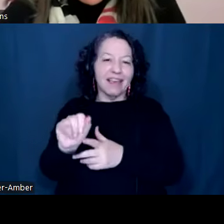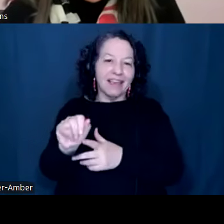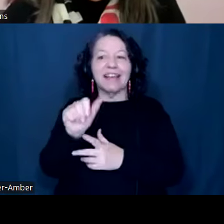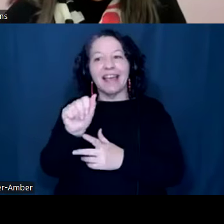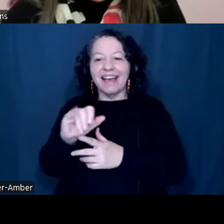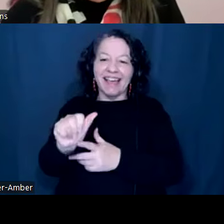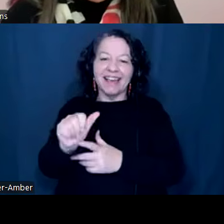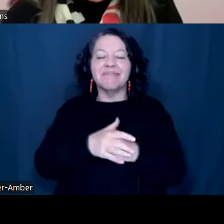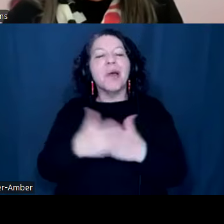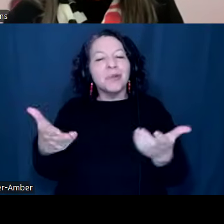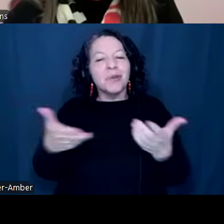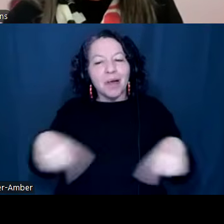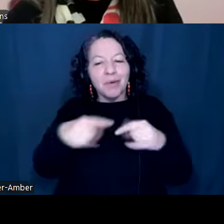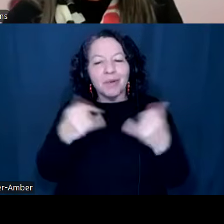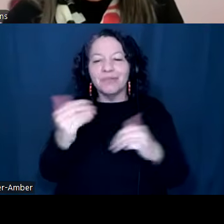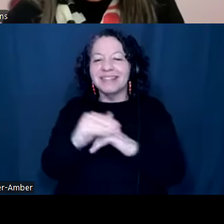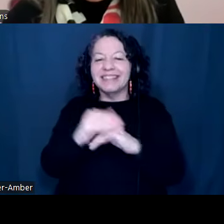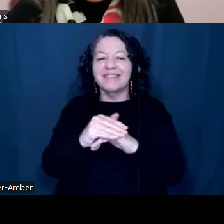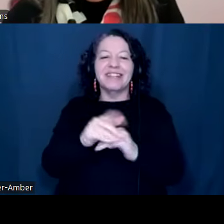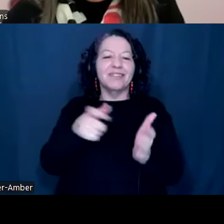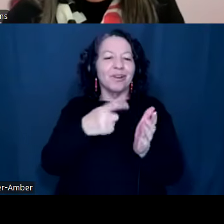tonight's Archaeology Hour.